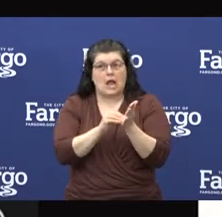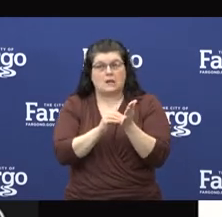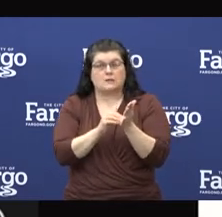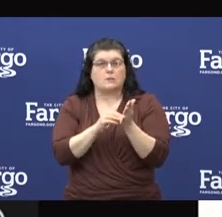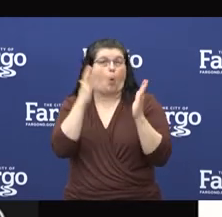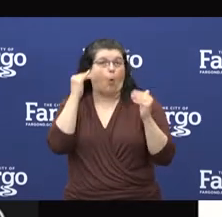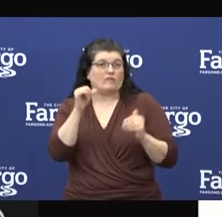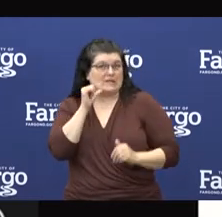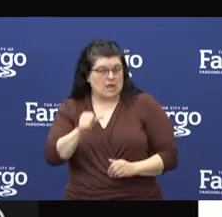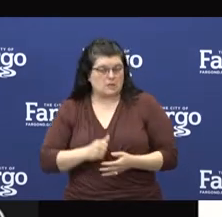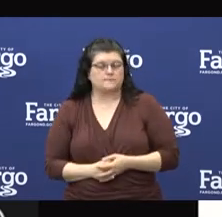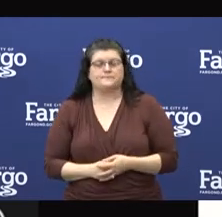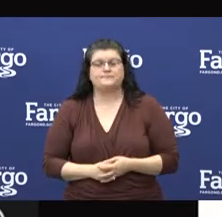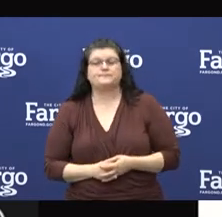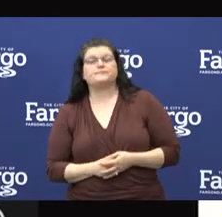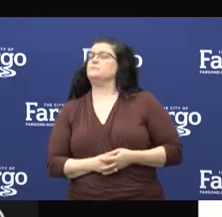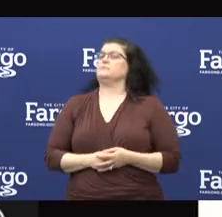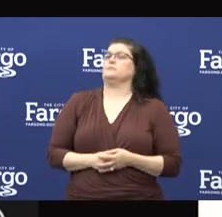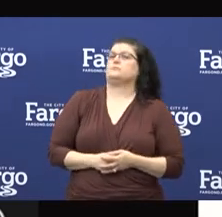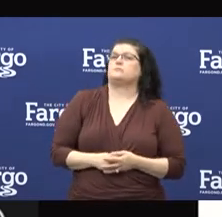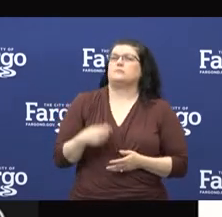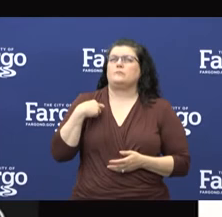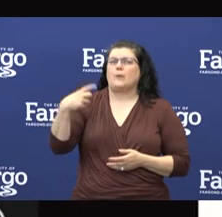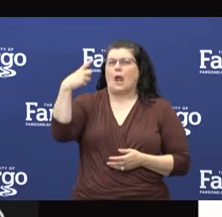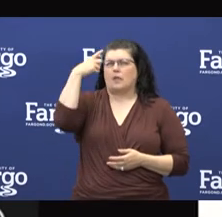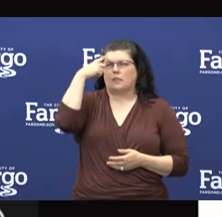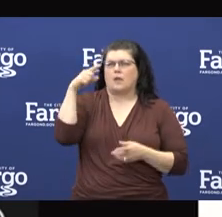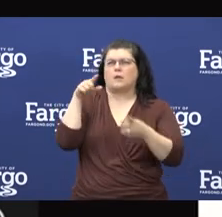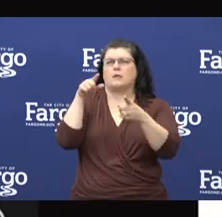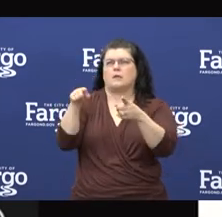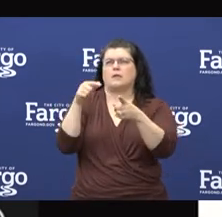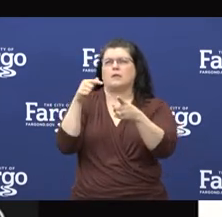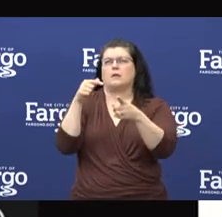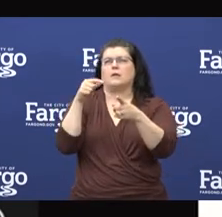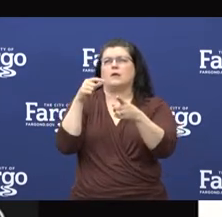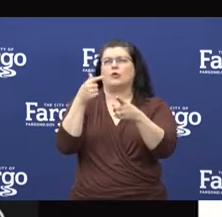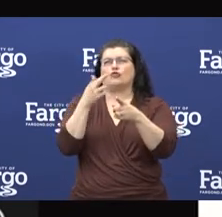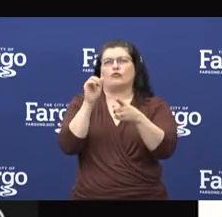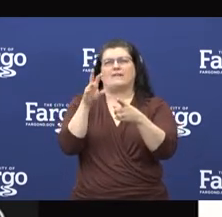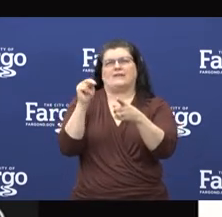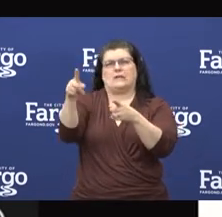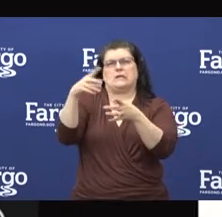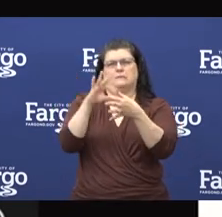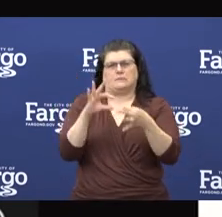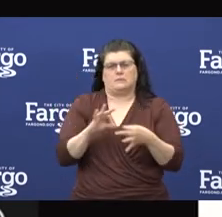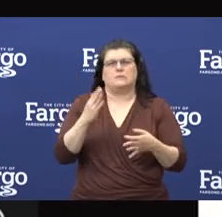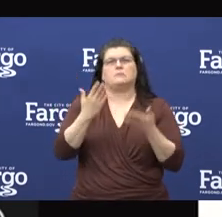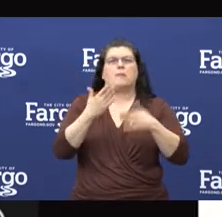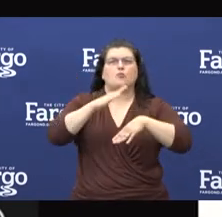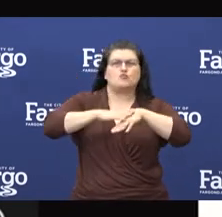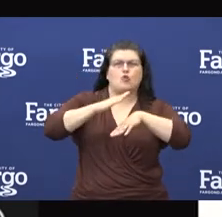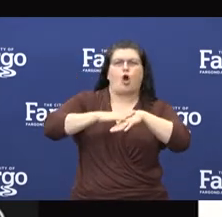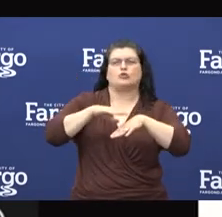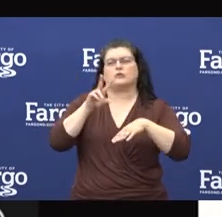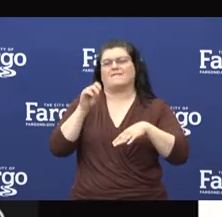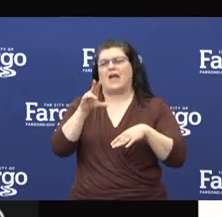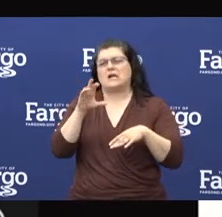reduced. I think Dr. Griffin's words about caution about when a vaccine might be available are